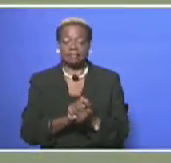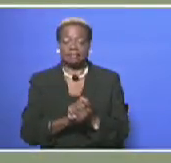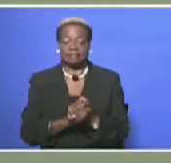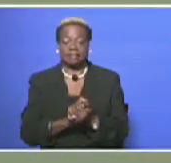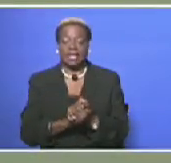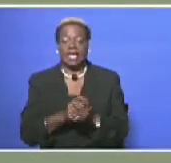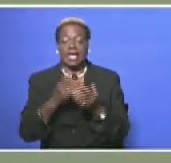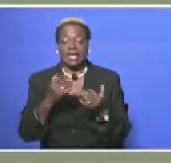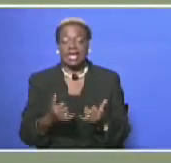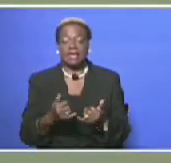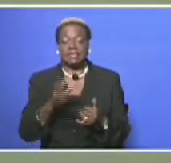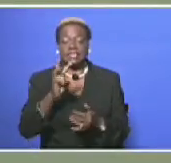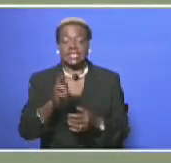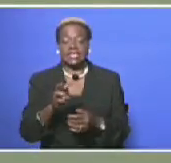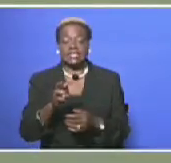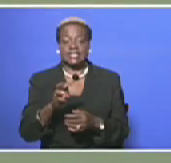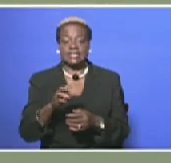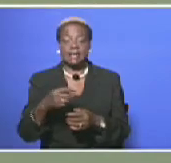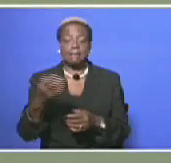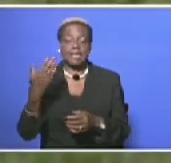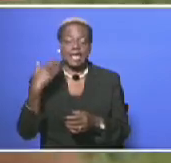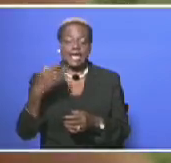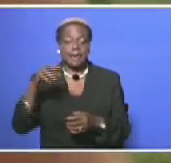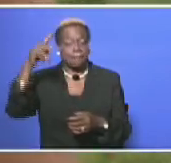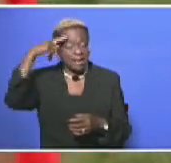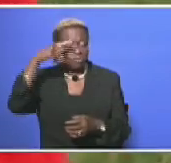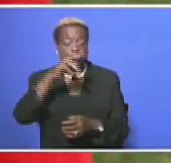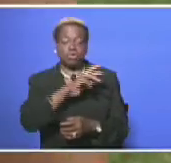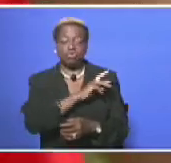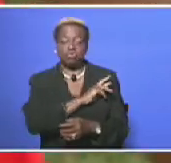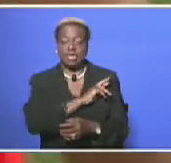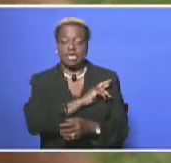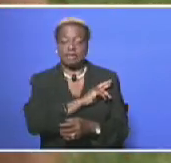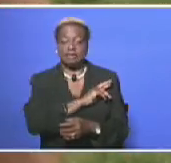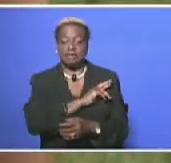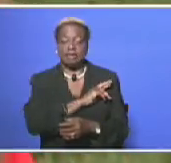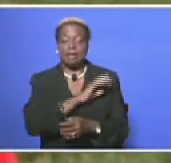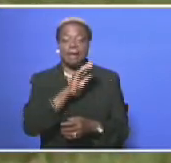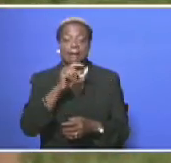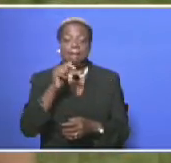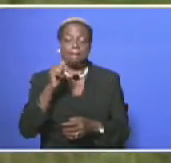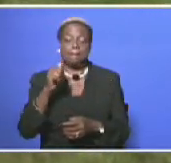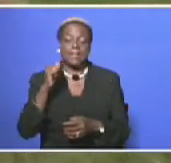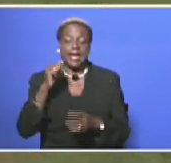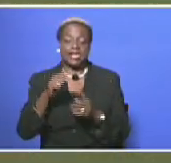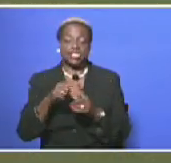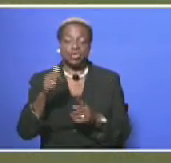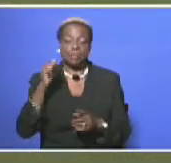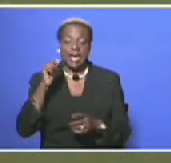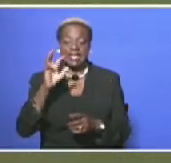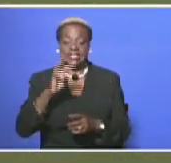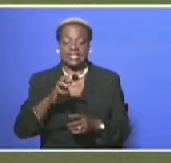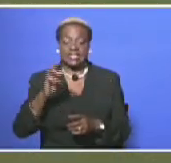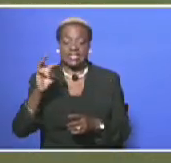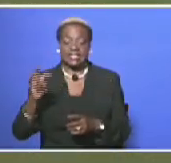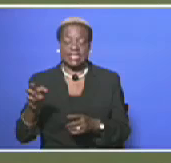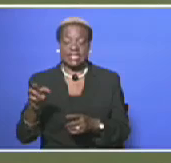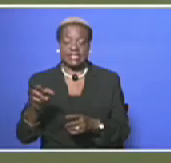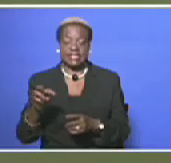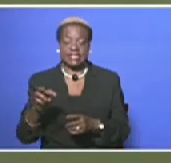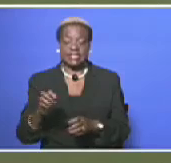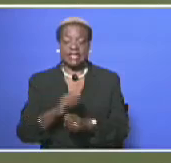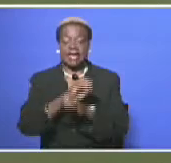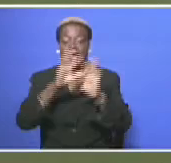is now 6 shots behind the tournament leader, Patrick Reed, after firing back-to-back rounds of 66. Reed is 3 shots clear of his